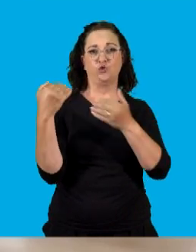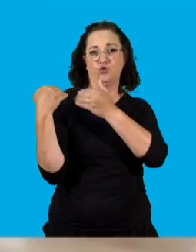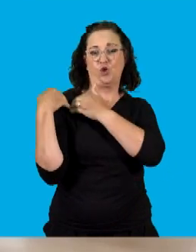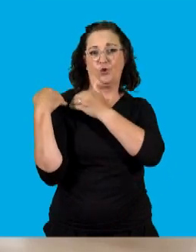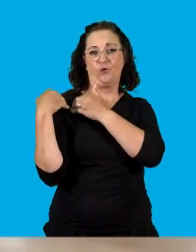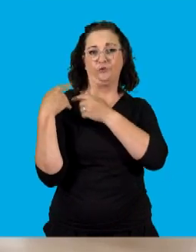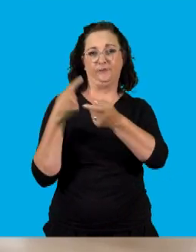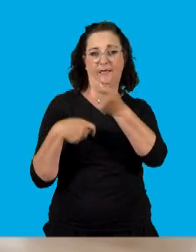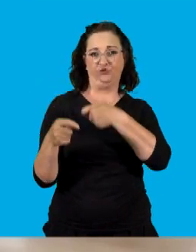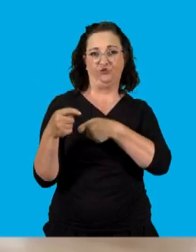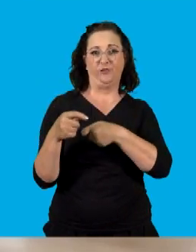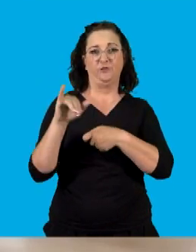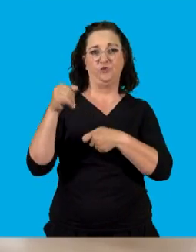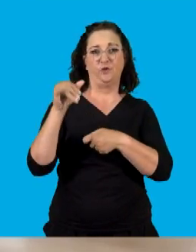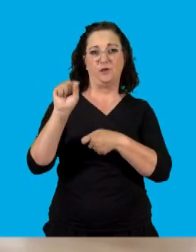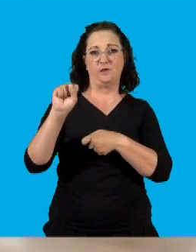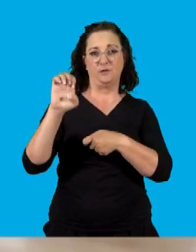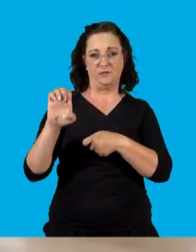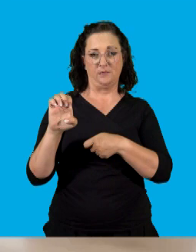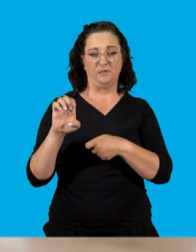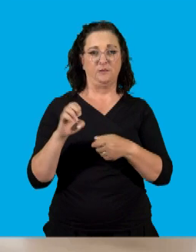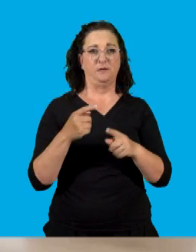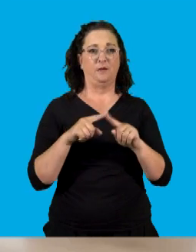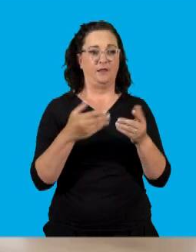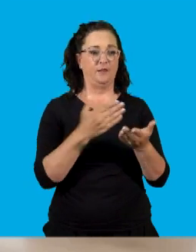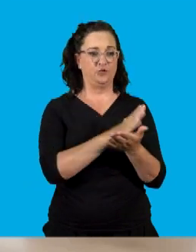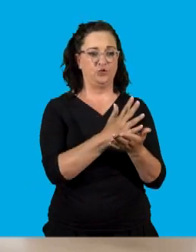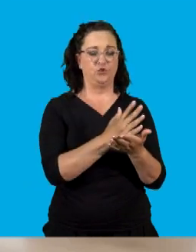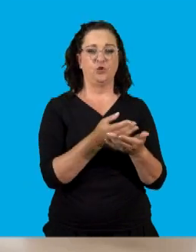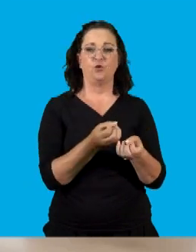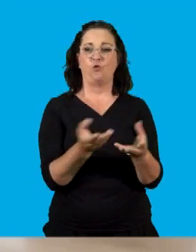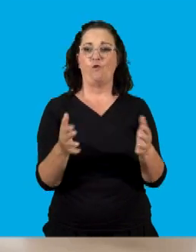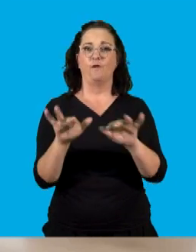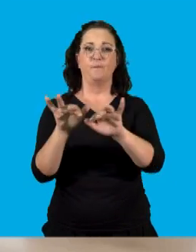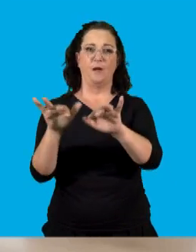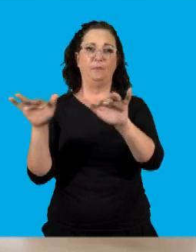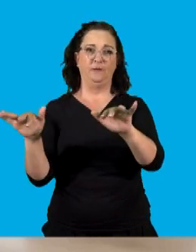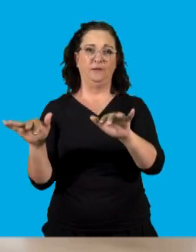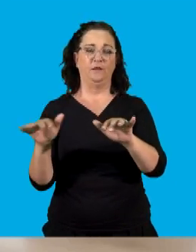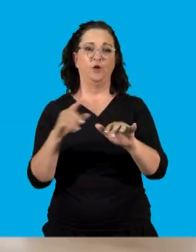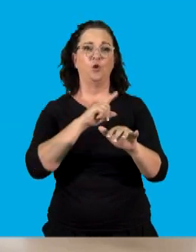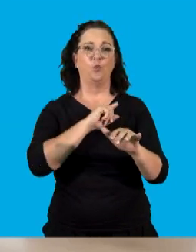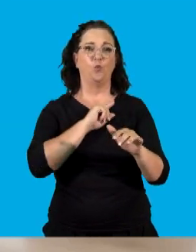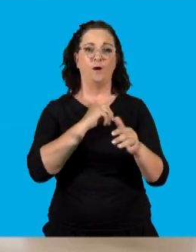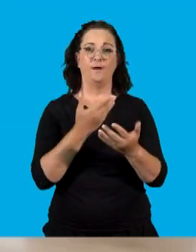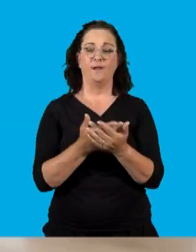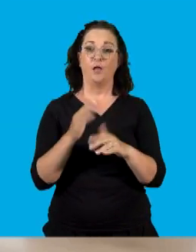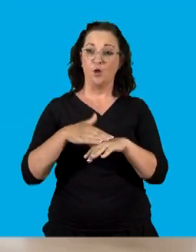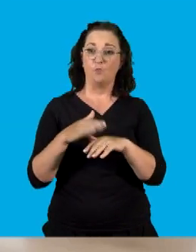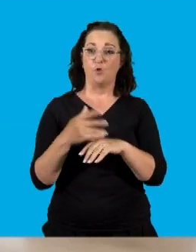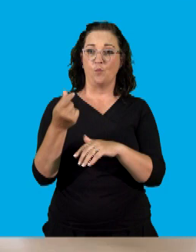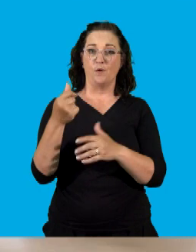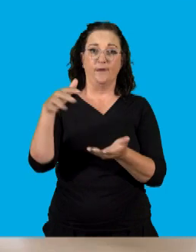Securities Exchange to offer their shares to the general public. They offer their shares so that they can